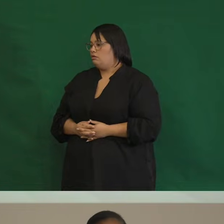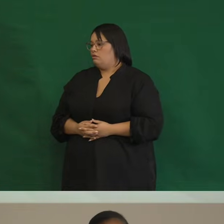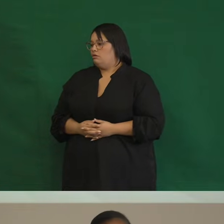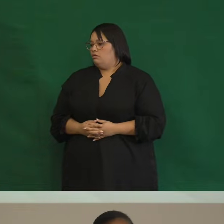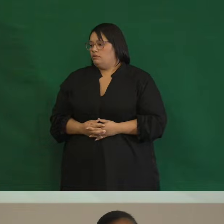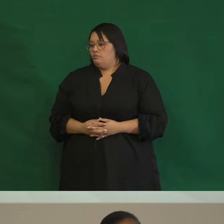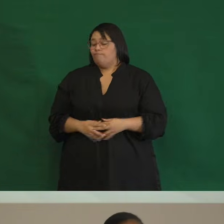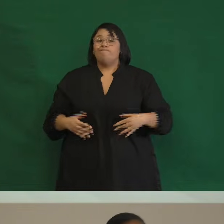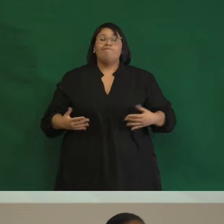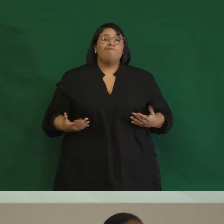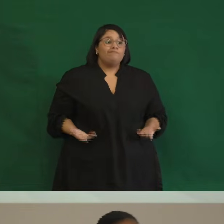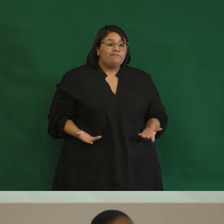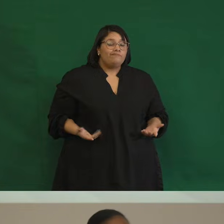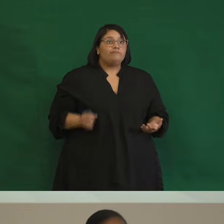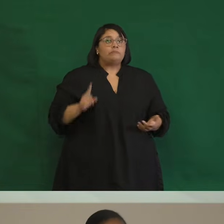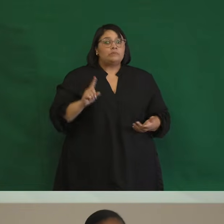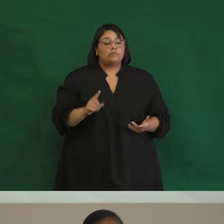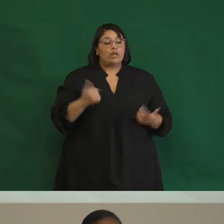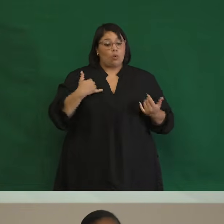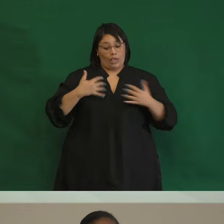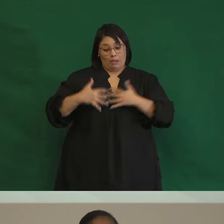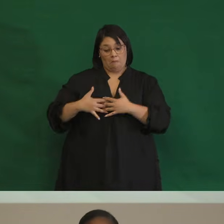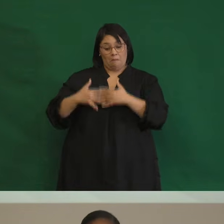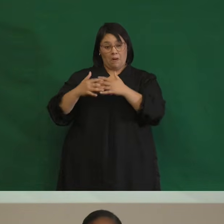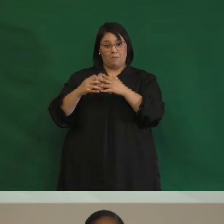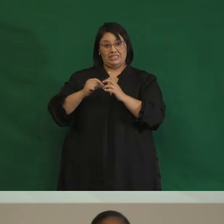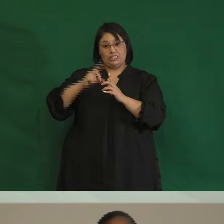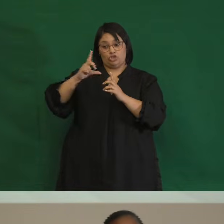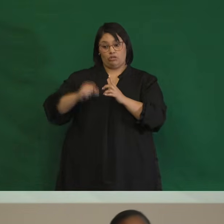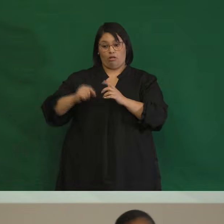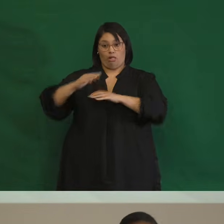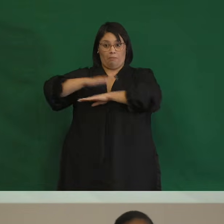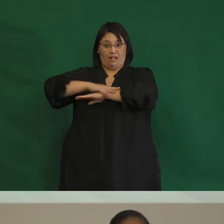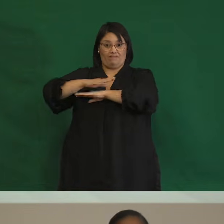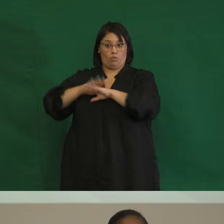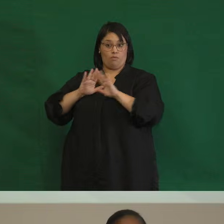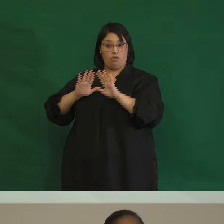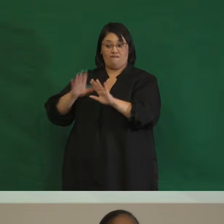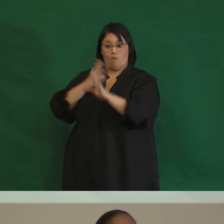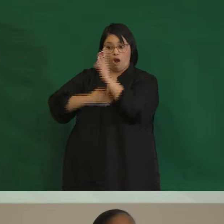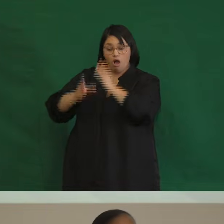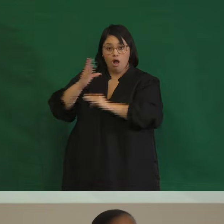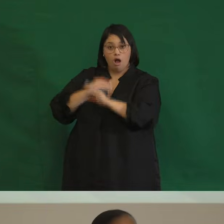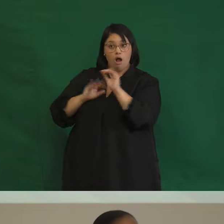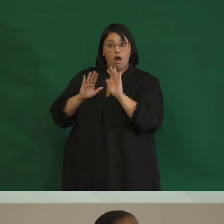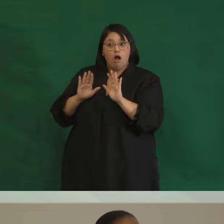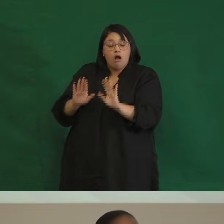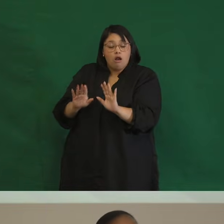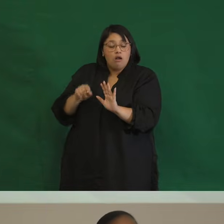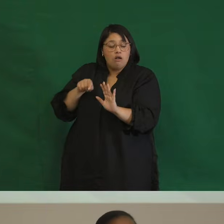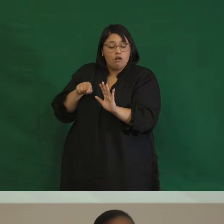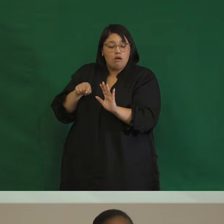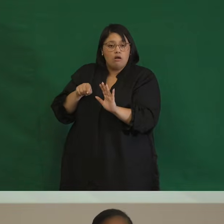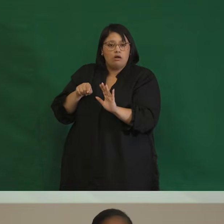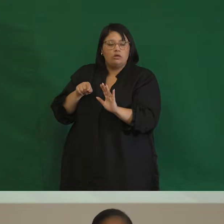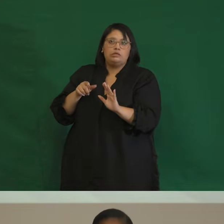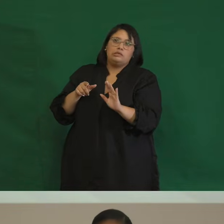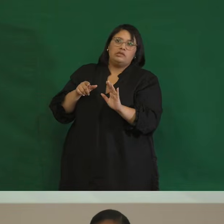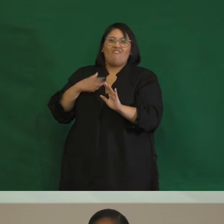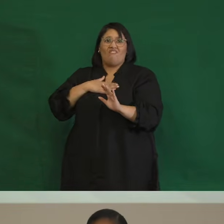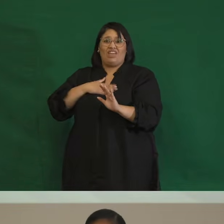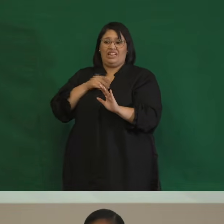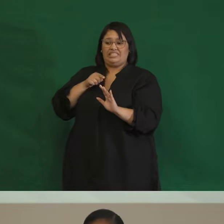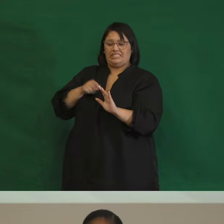Providing a digitalized learning platform only doesn't do the effective impact that